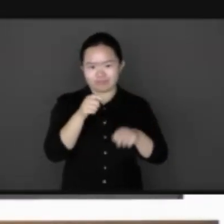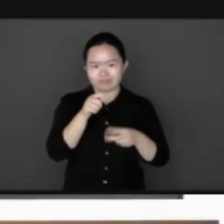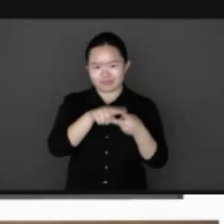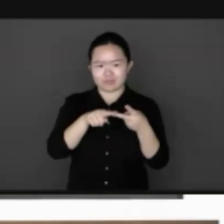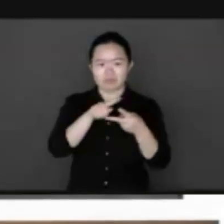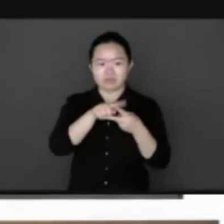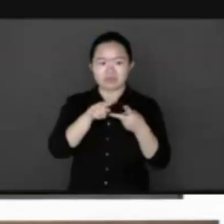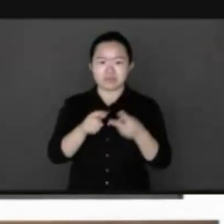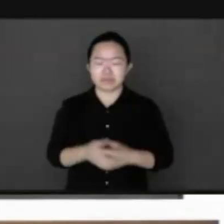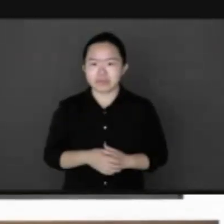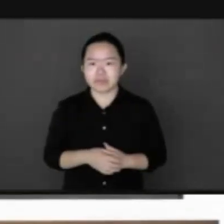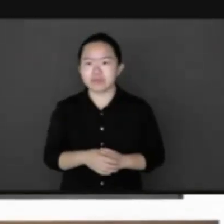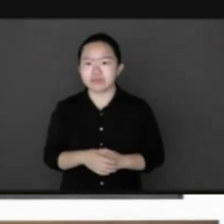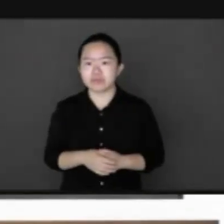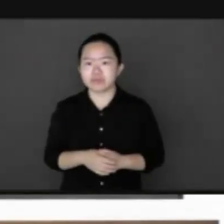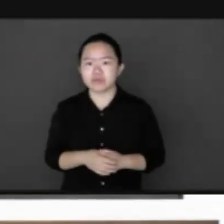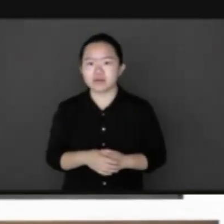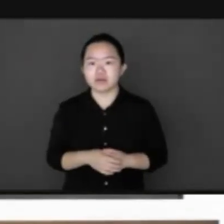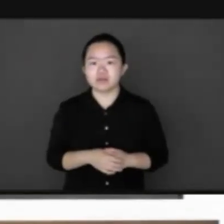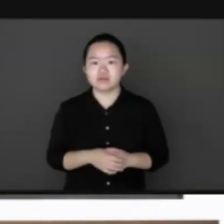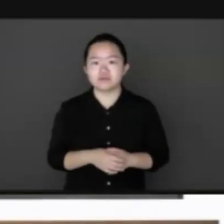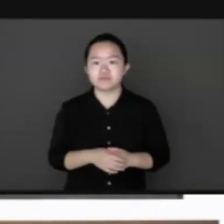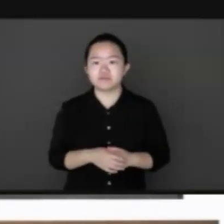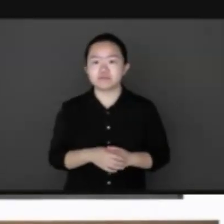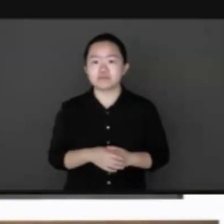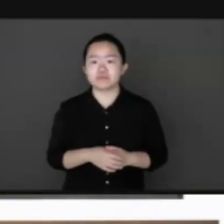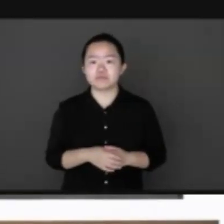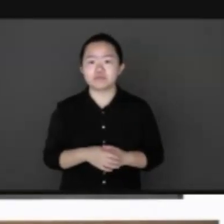that's the basic requirement. I don't know why this doesn't work.